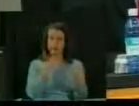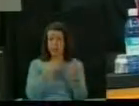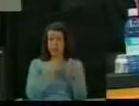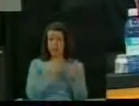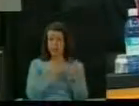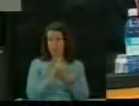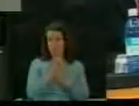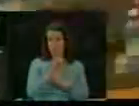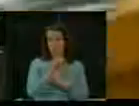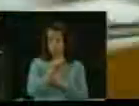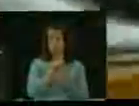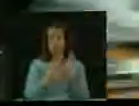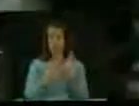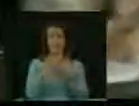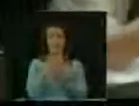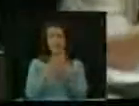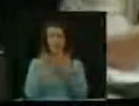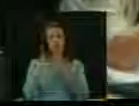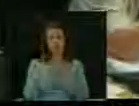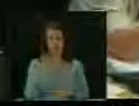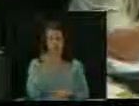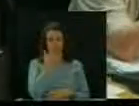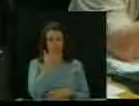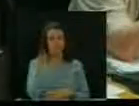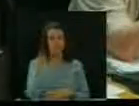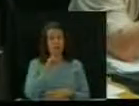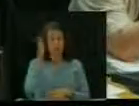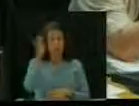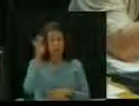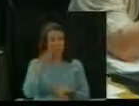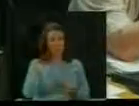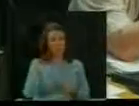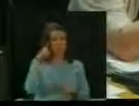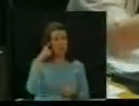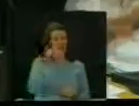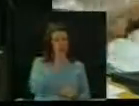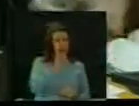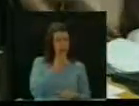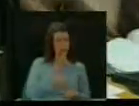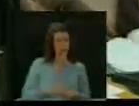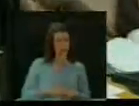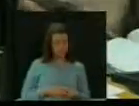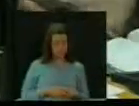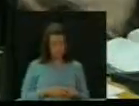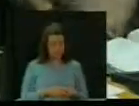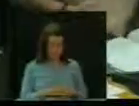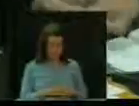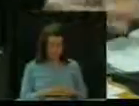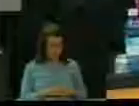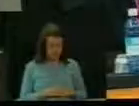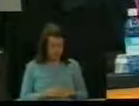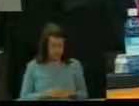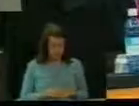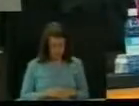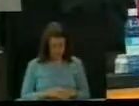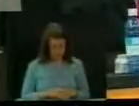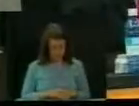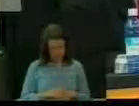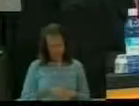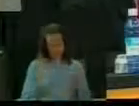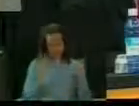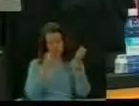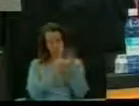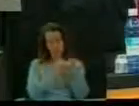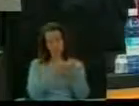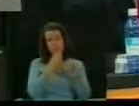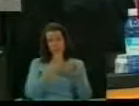So, any more discussion? I would just quickly say, as the author of the motion, that sometimes law directors are wrong, as bright as they are, and I think